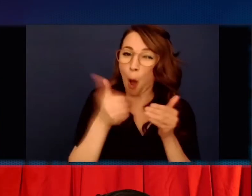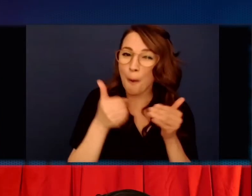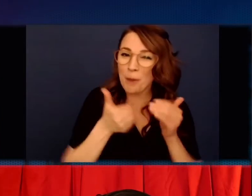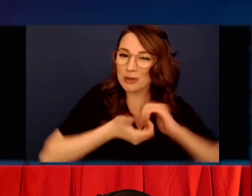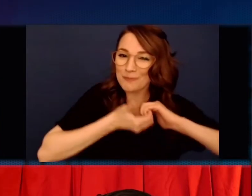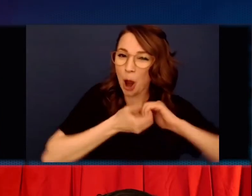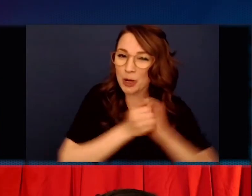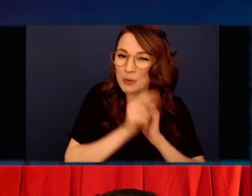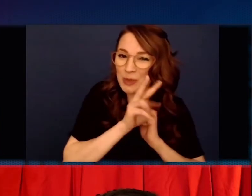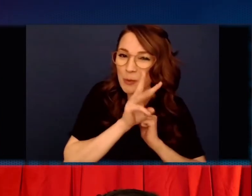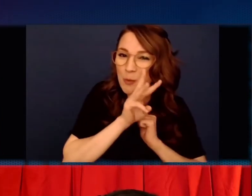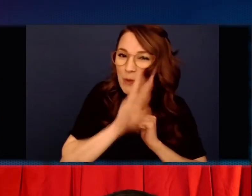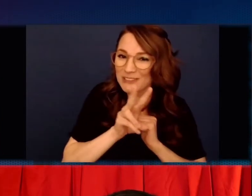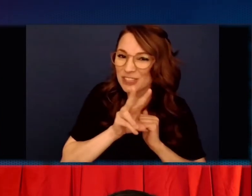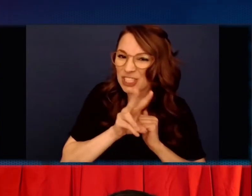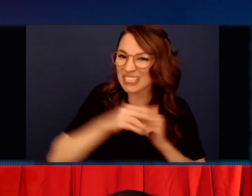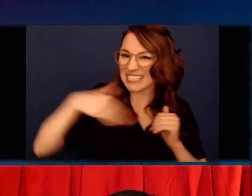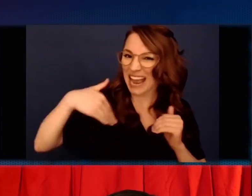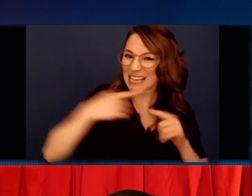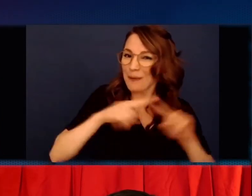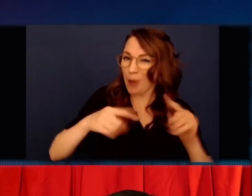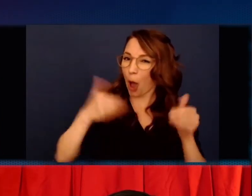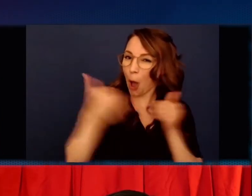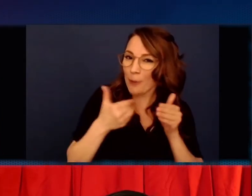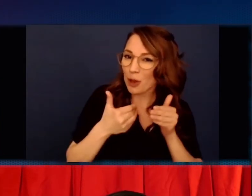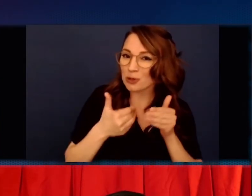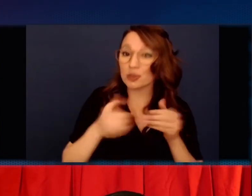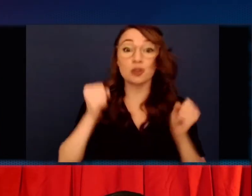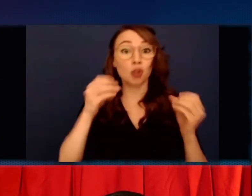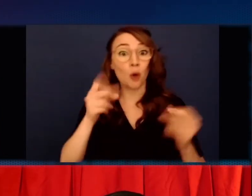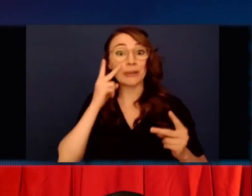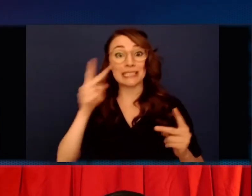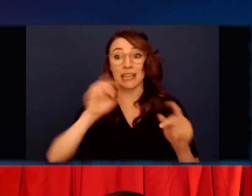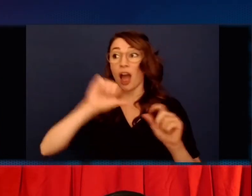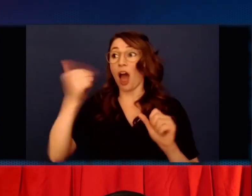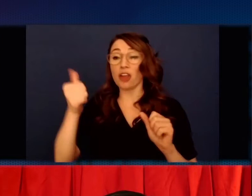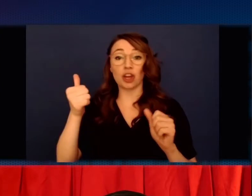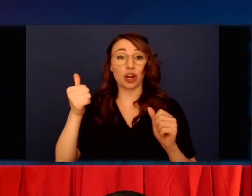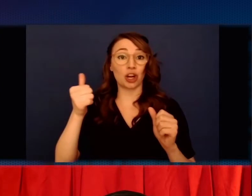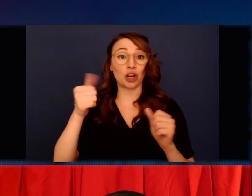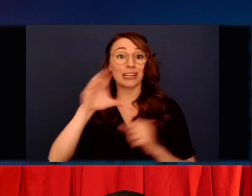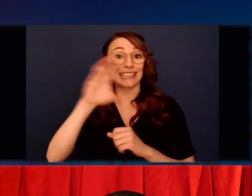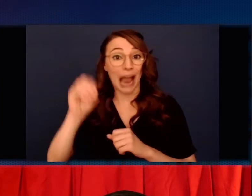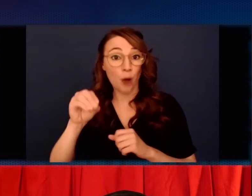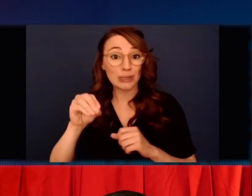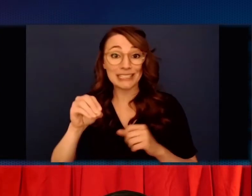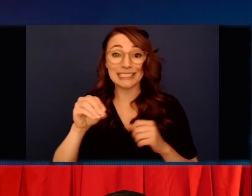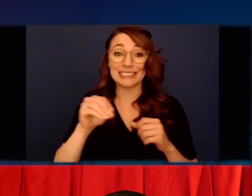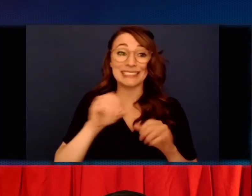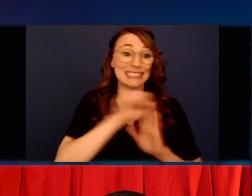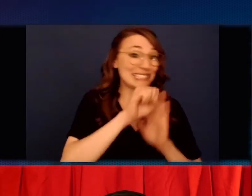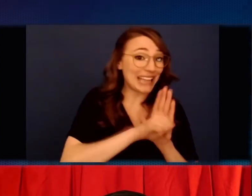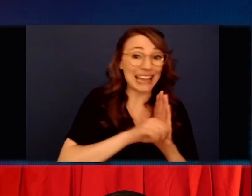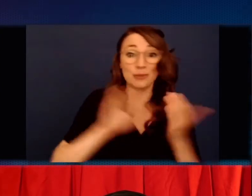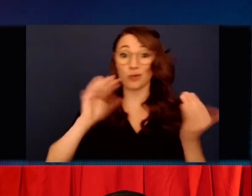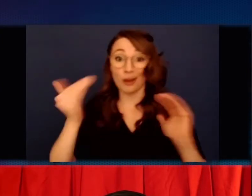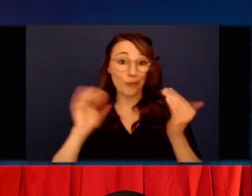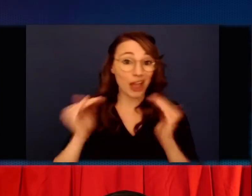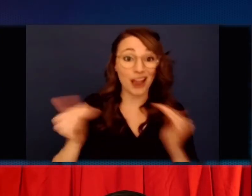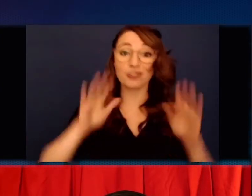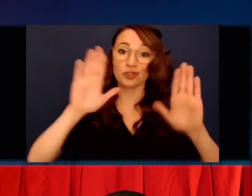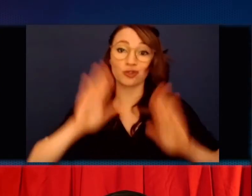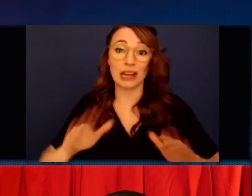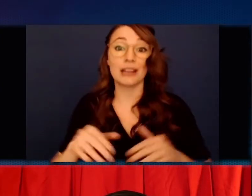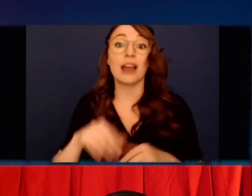West Virginia. So we're able to stack up against a variety of counties. In the state of Maryland, we're about